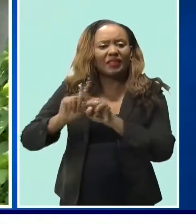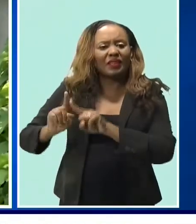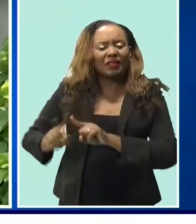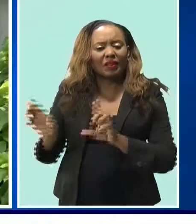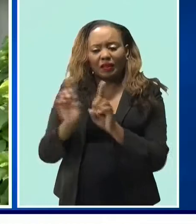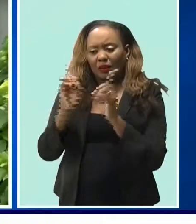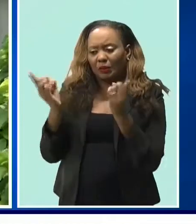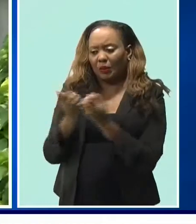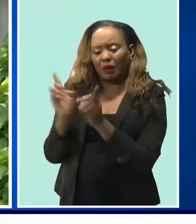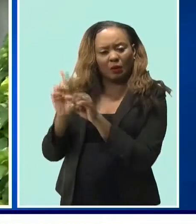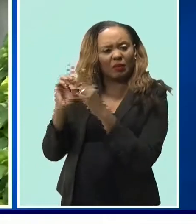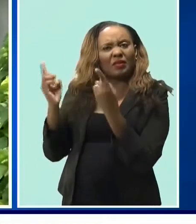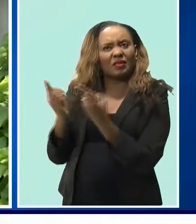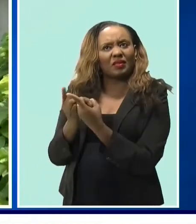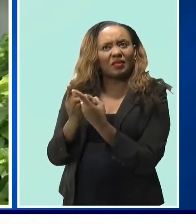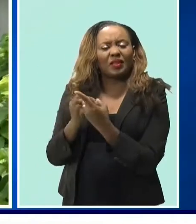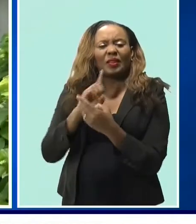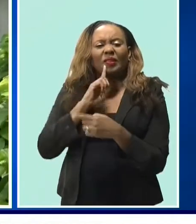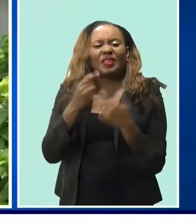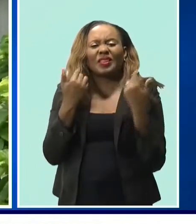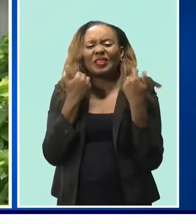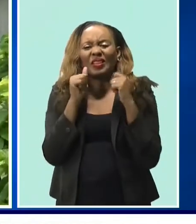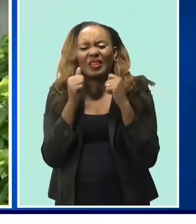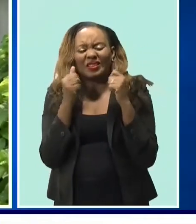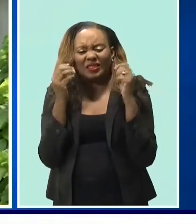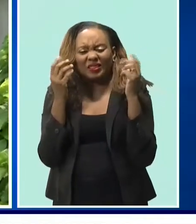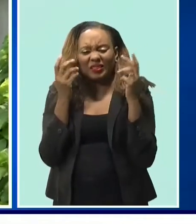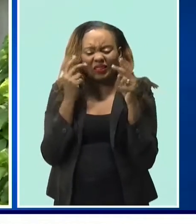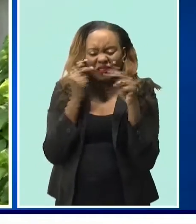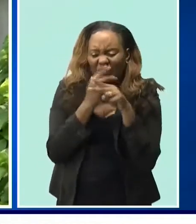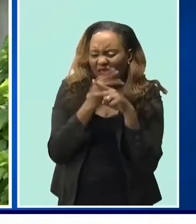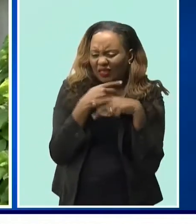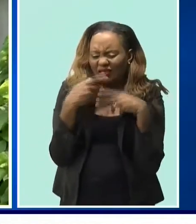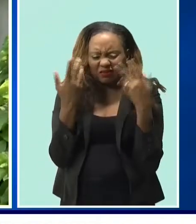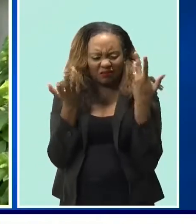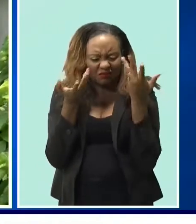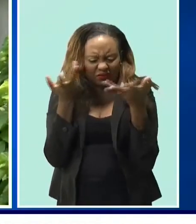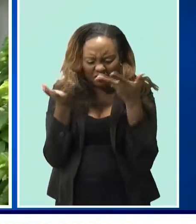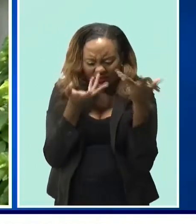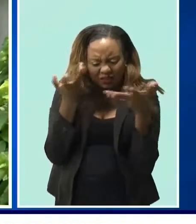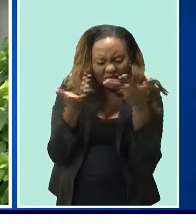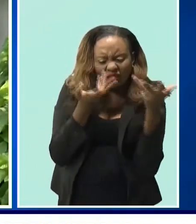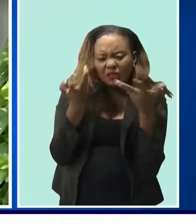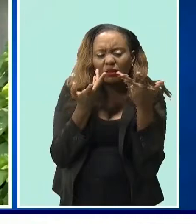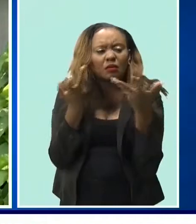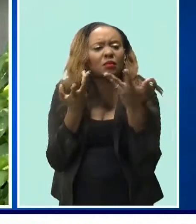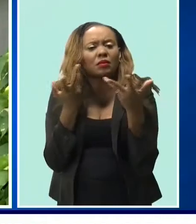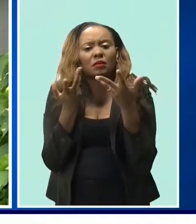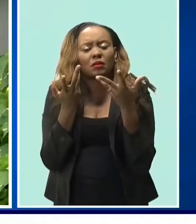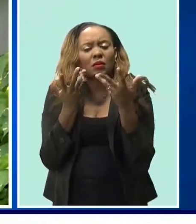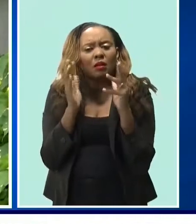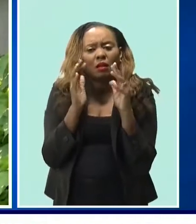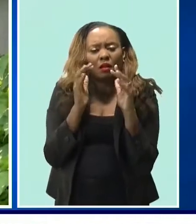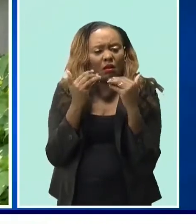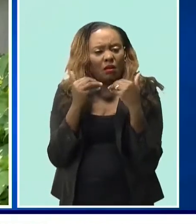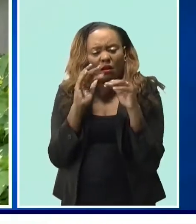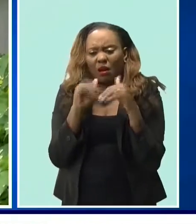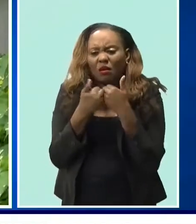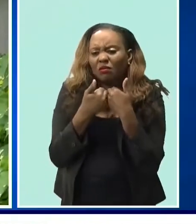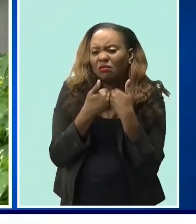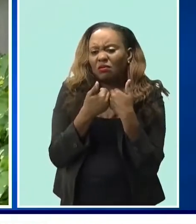units are literally scratching their heads on occasion trying to figure out how they can make their numbers work and still